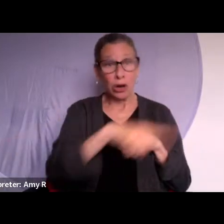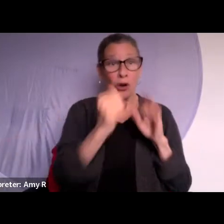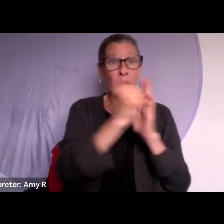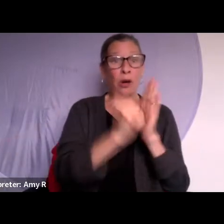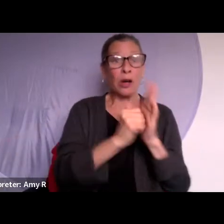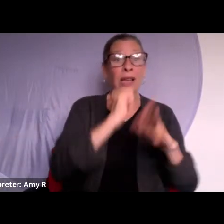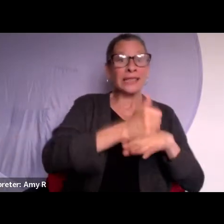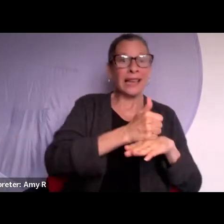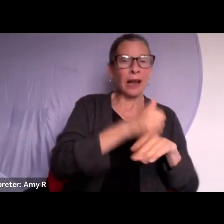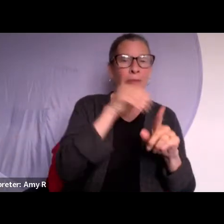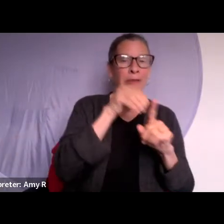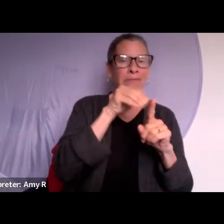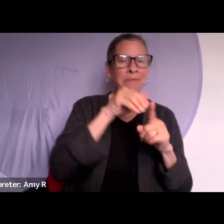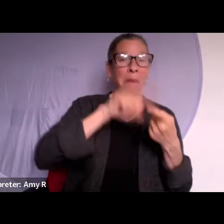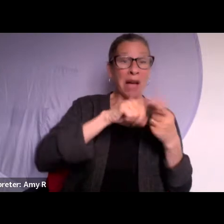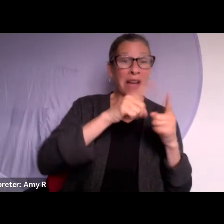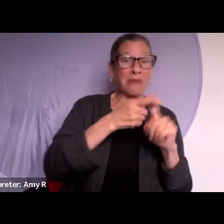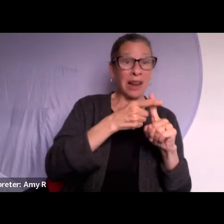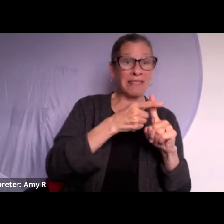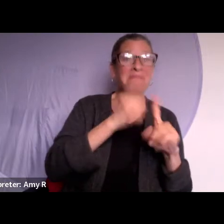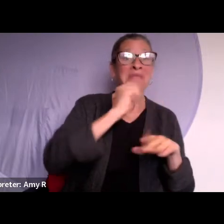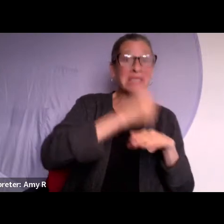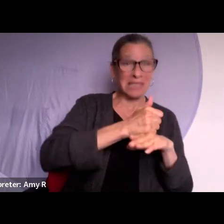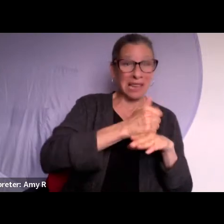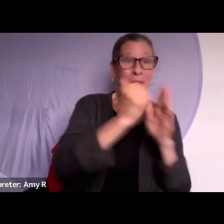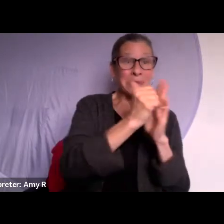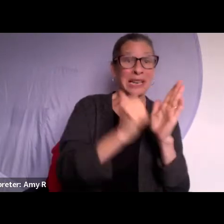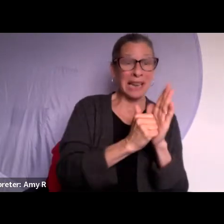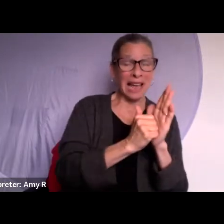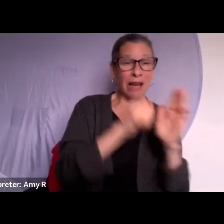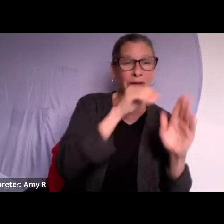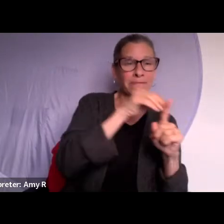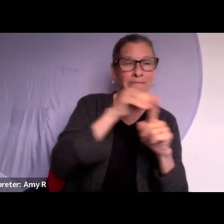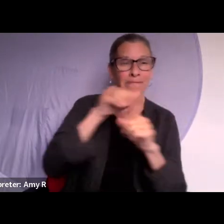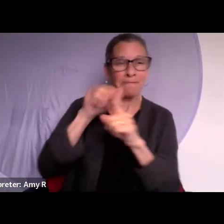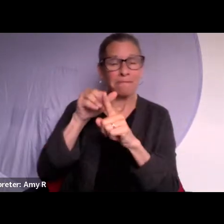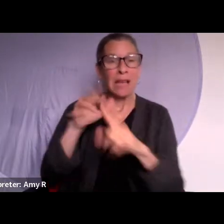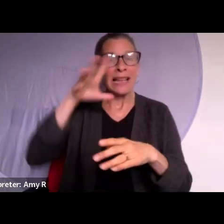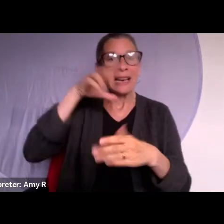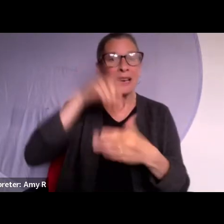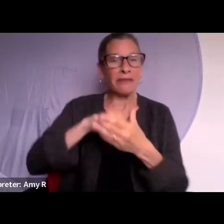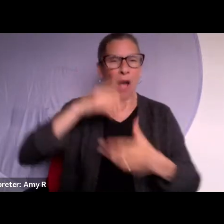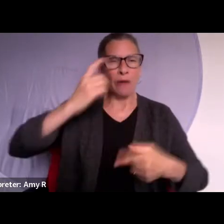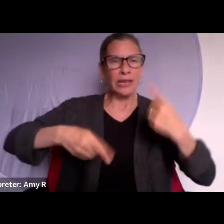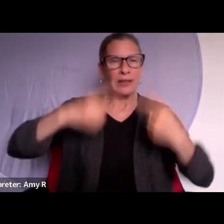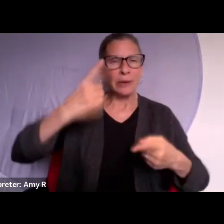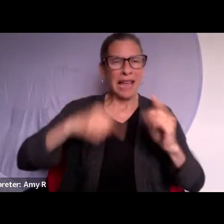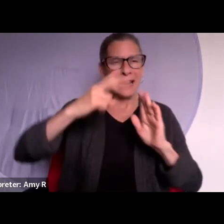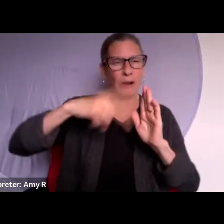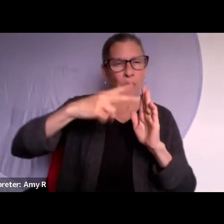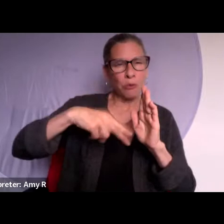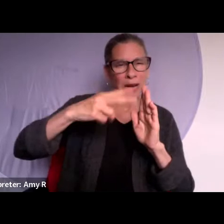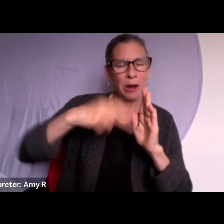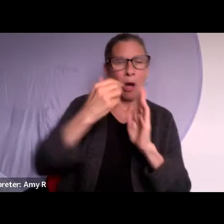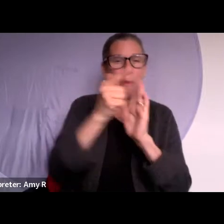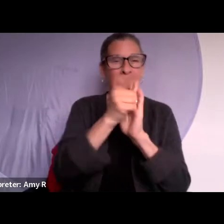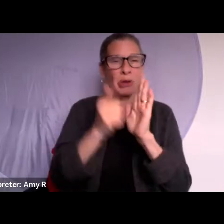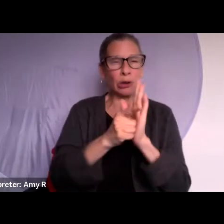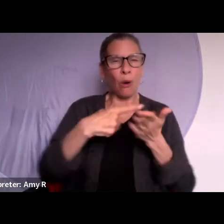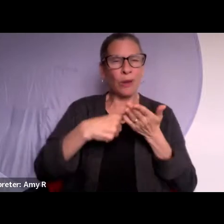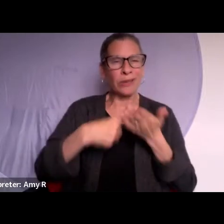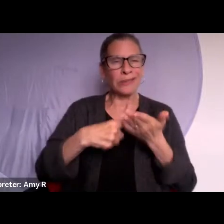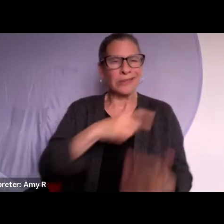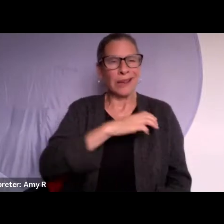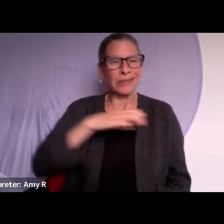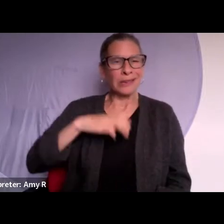one of your friends to do it too. Next, get involved in the debate. Read about the bills being discussed in Congress. Make your